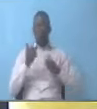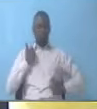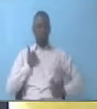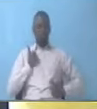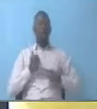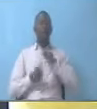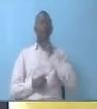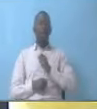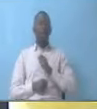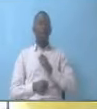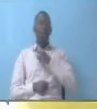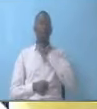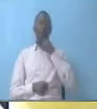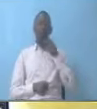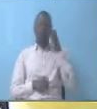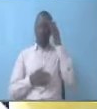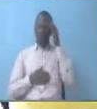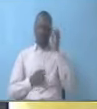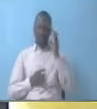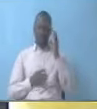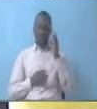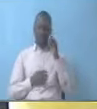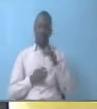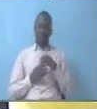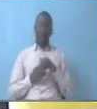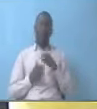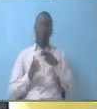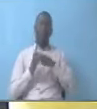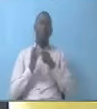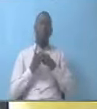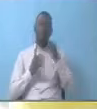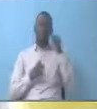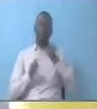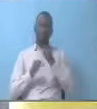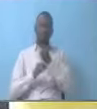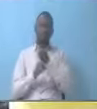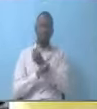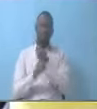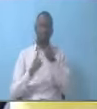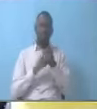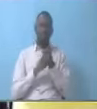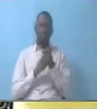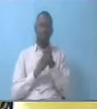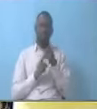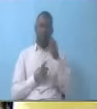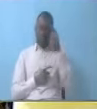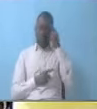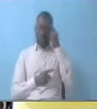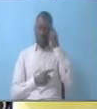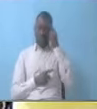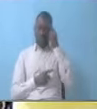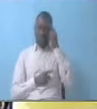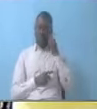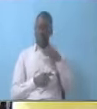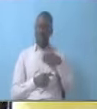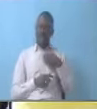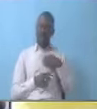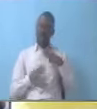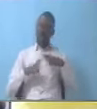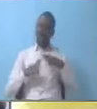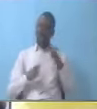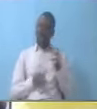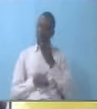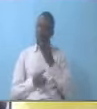ngi febar lol. Dilemma is existentialist. Going to war as a duty to my country